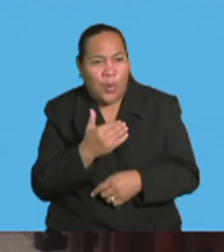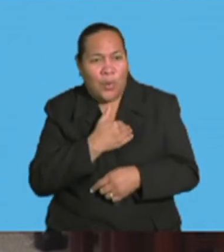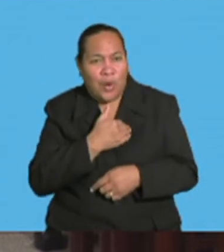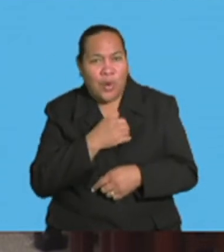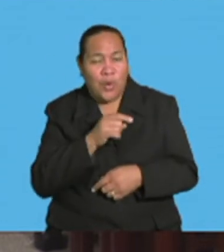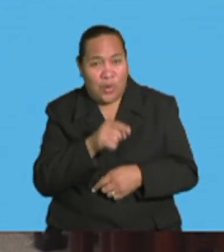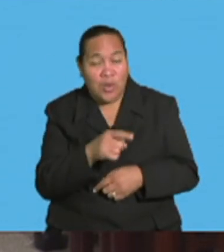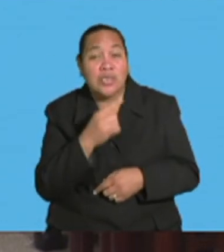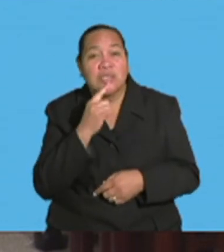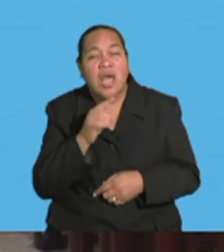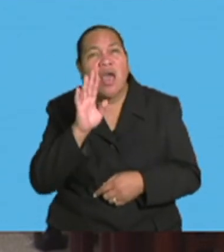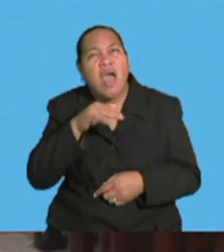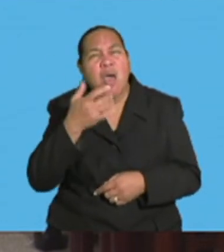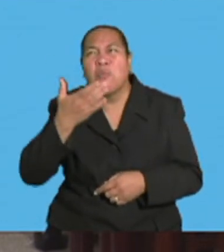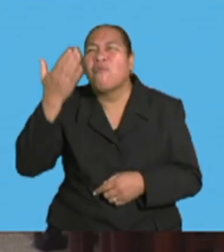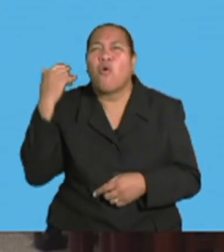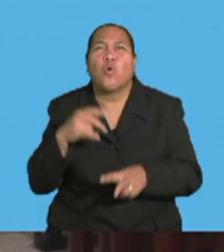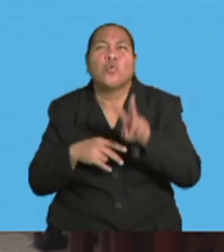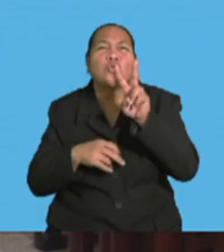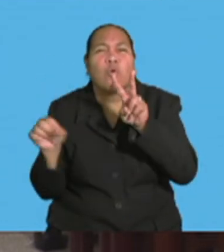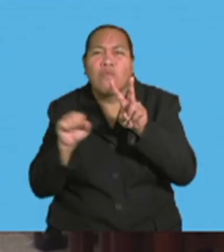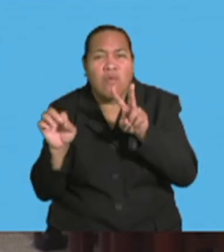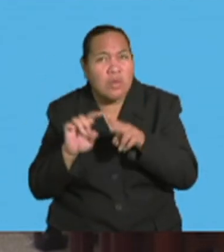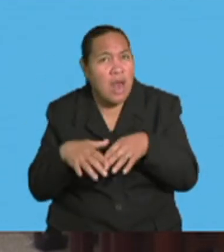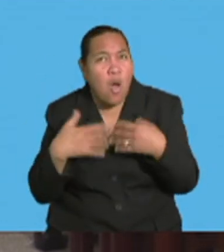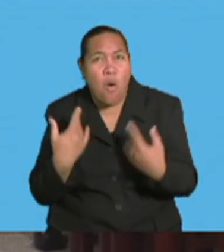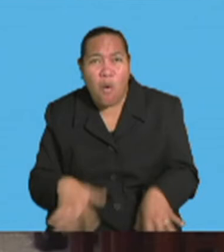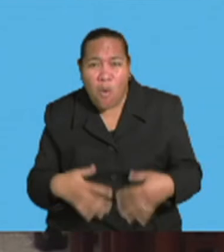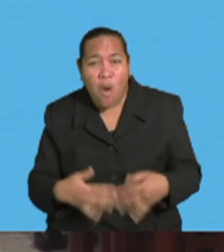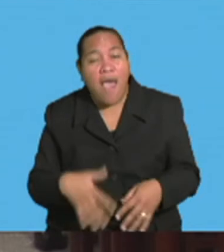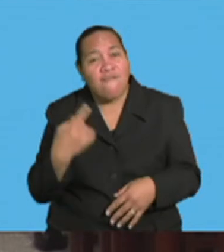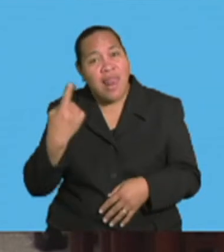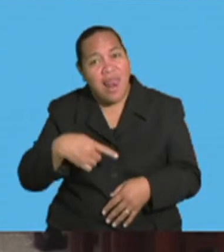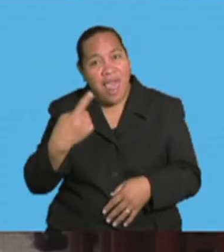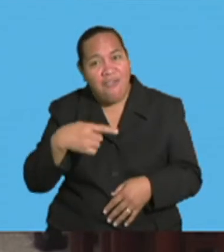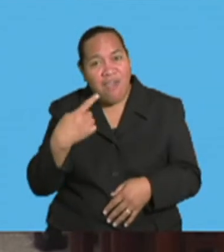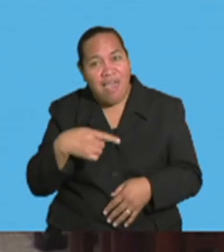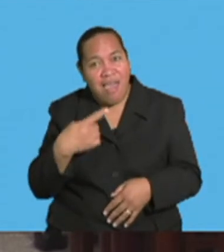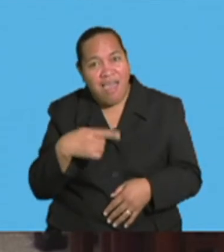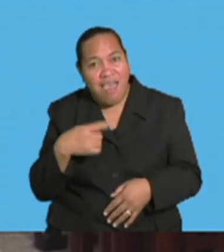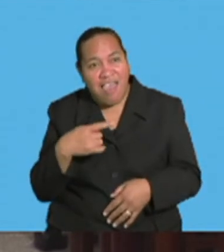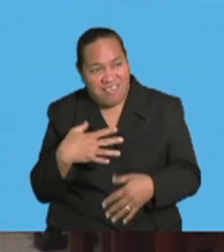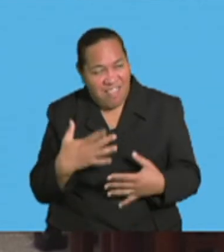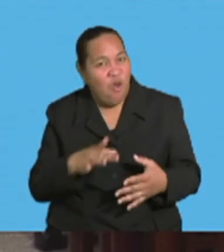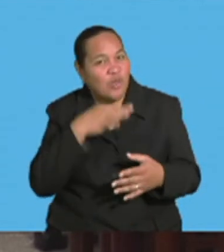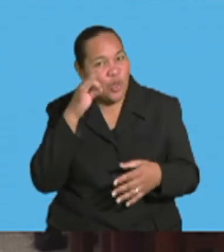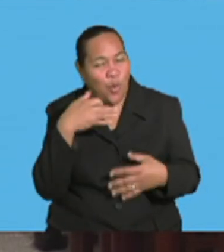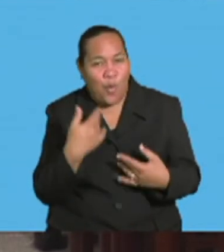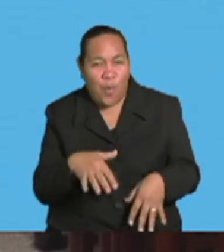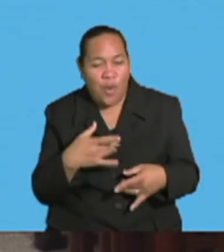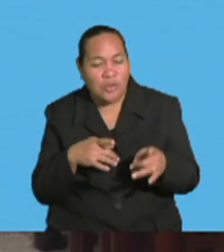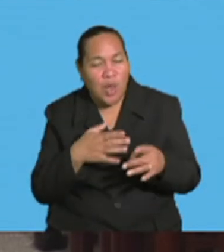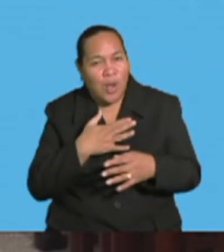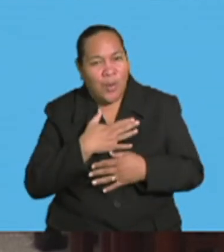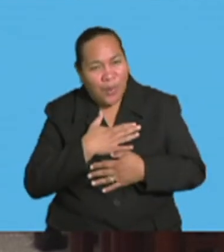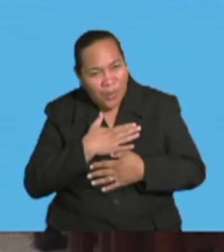before they usually have about 2 vehicles, but now they have about 11 or so in Singapore alone, which